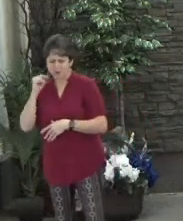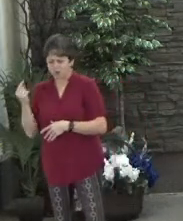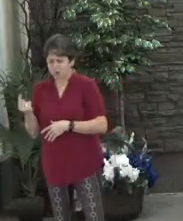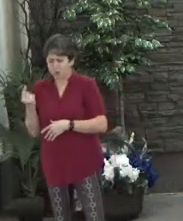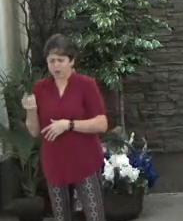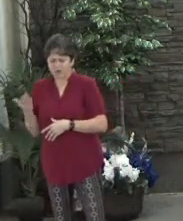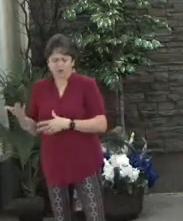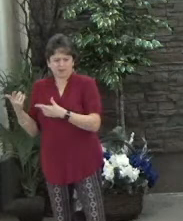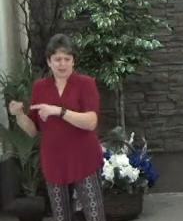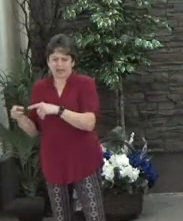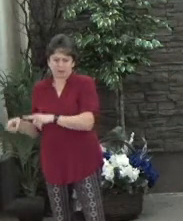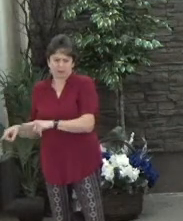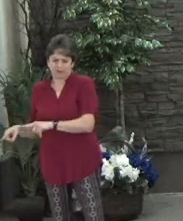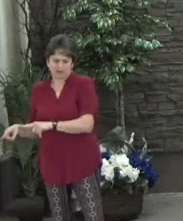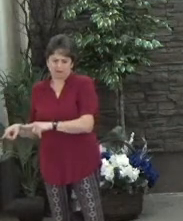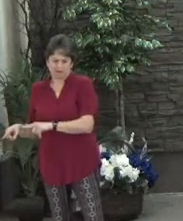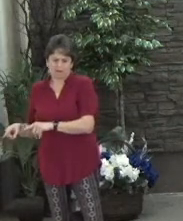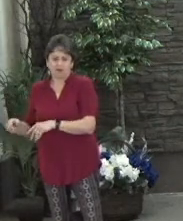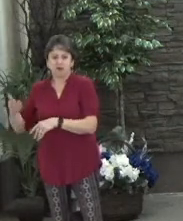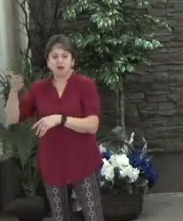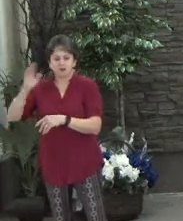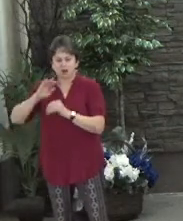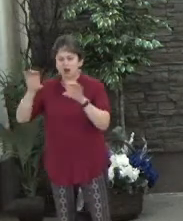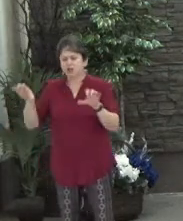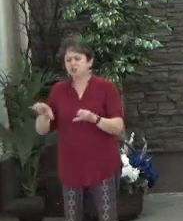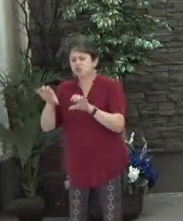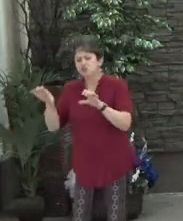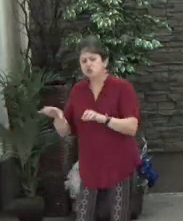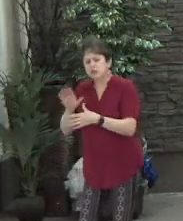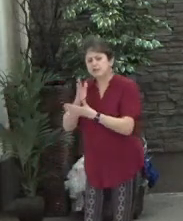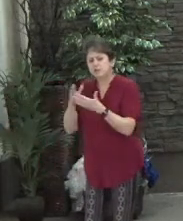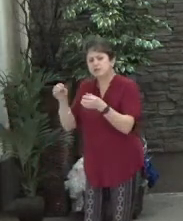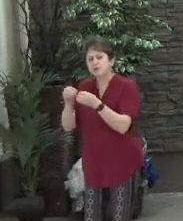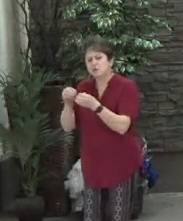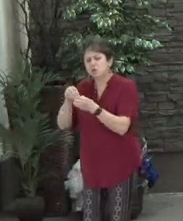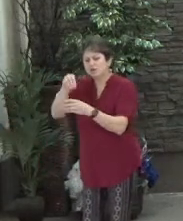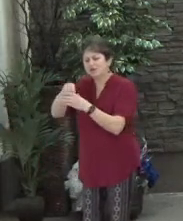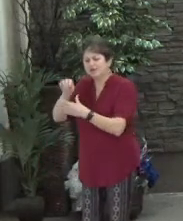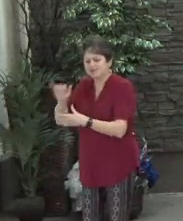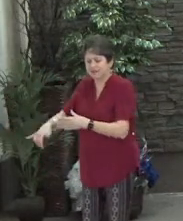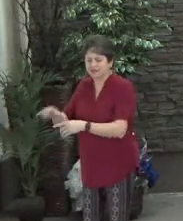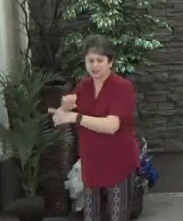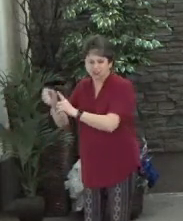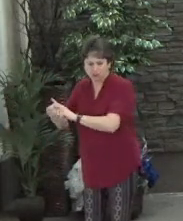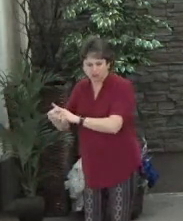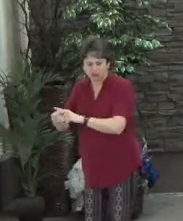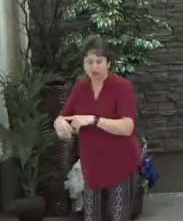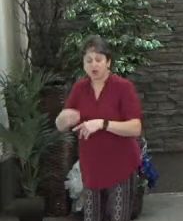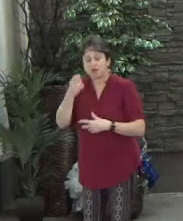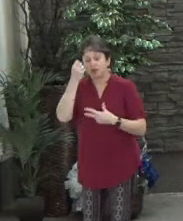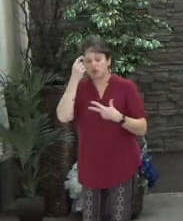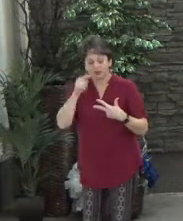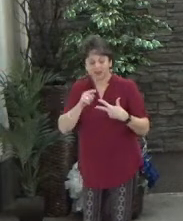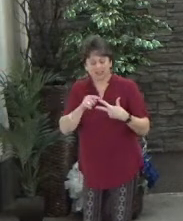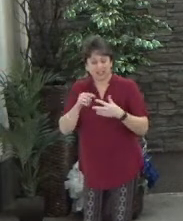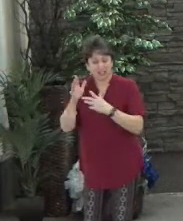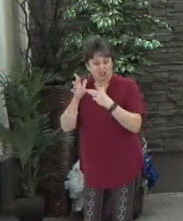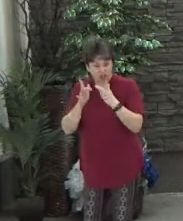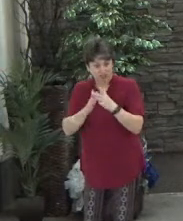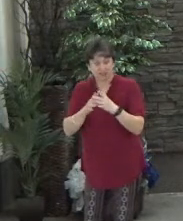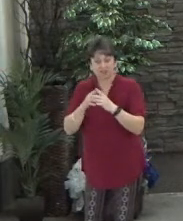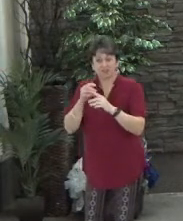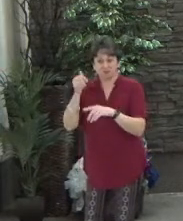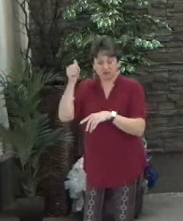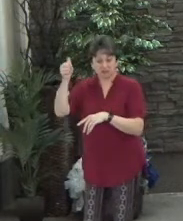thing that's going on. God is doing something more. They realize that Jesus was rejected